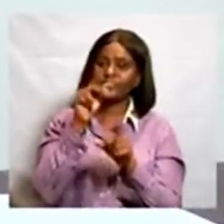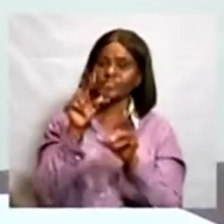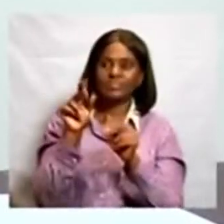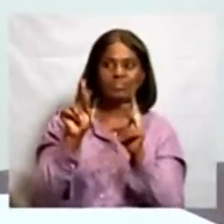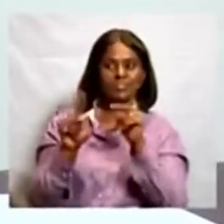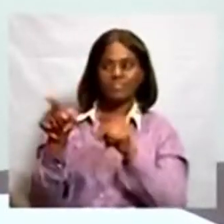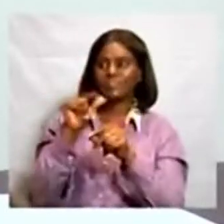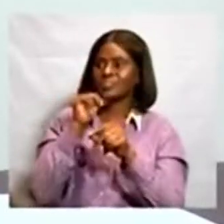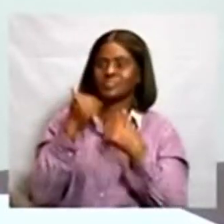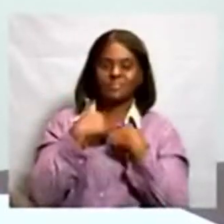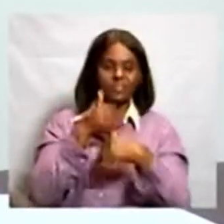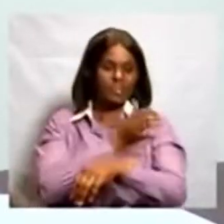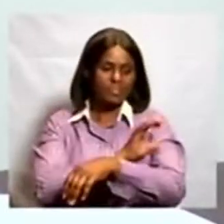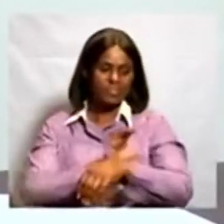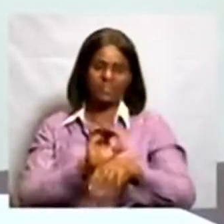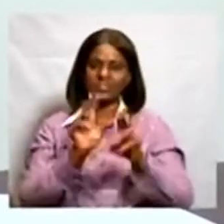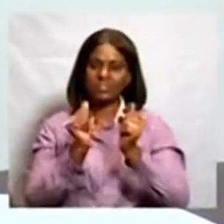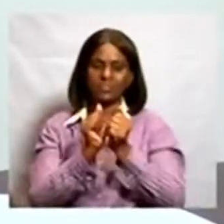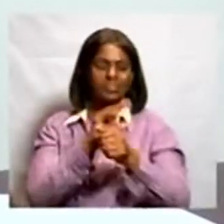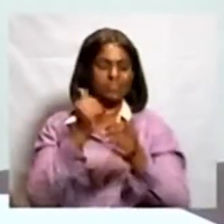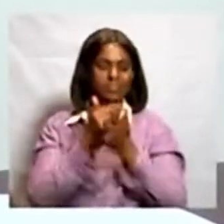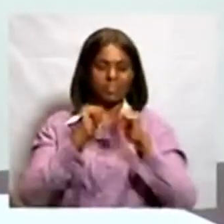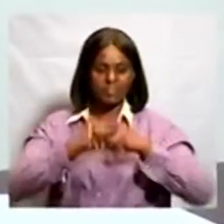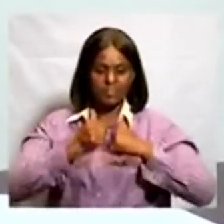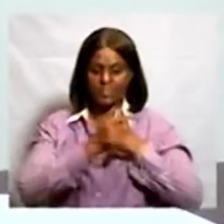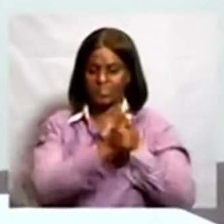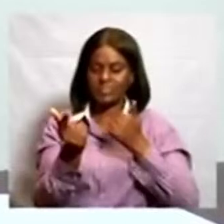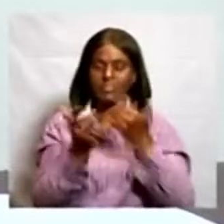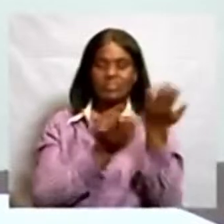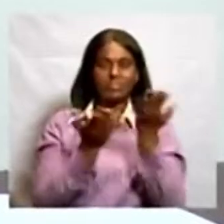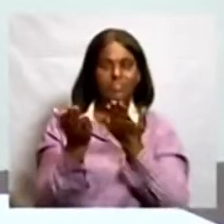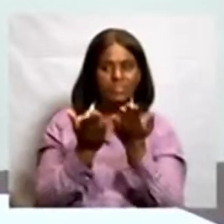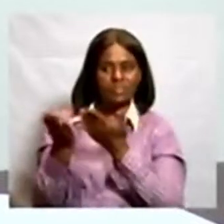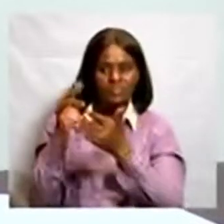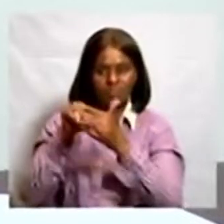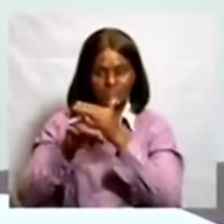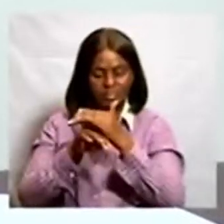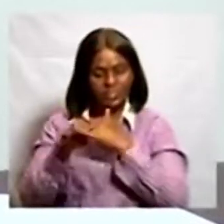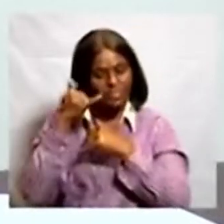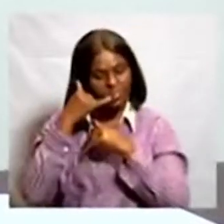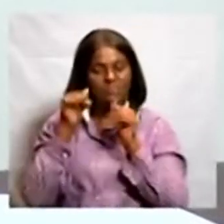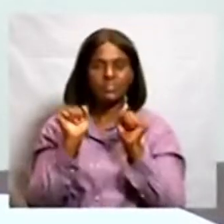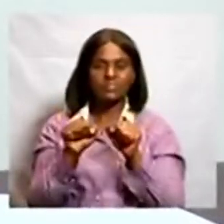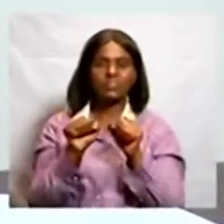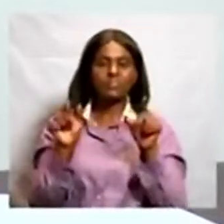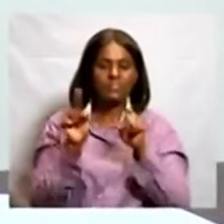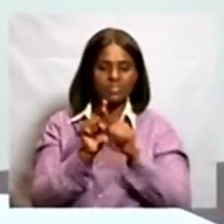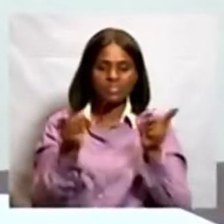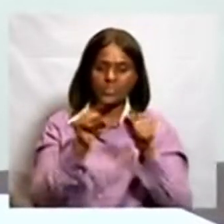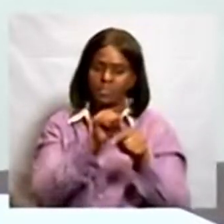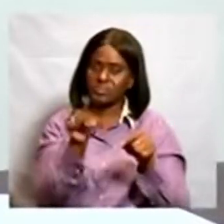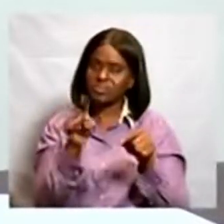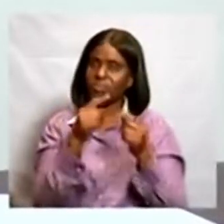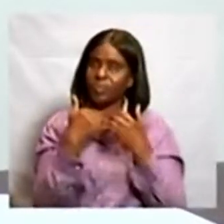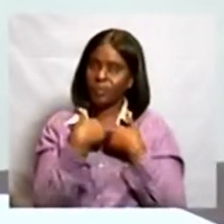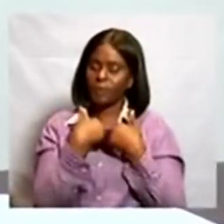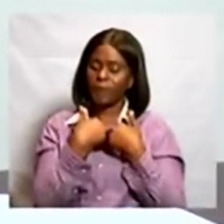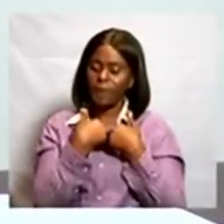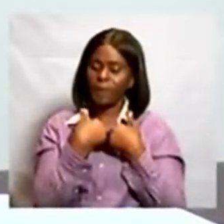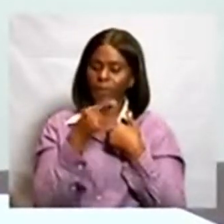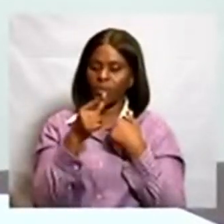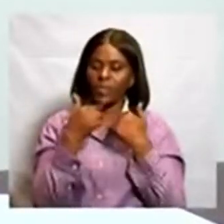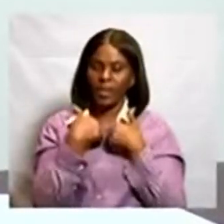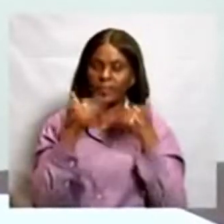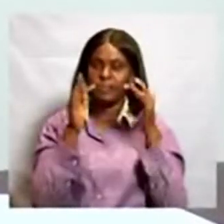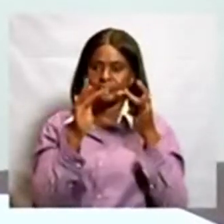don't have computers and all that. So our services can be accessed on a mobile phone. As long as you have